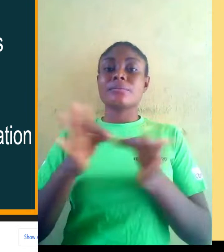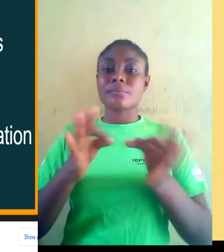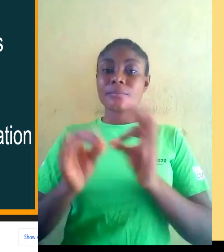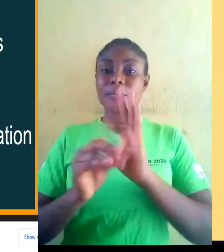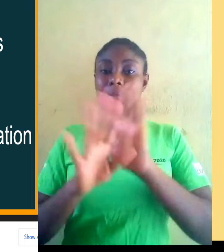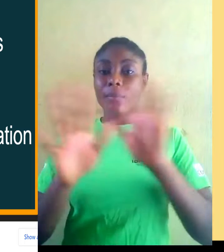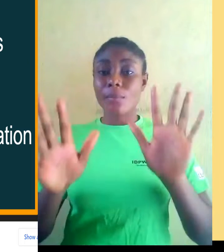Who knows?